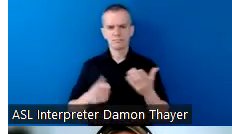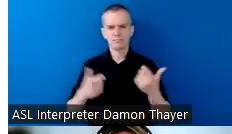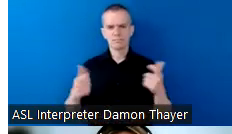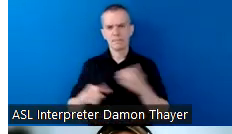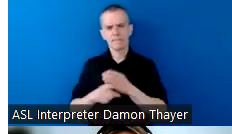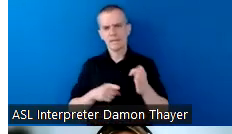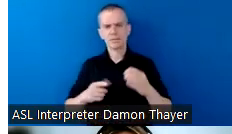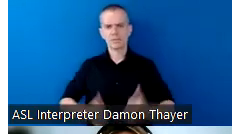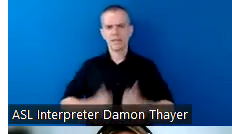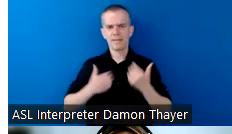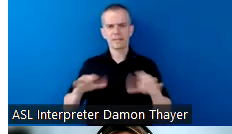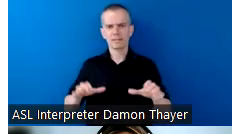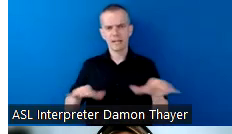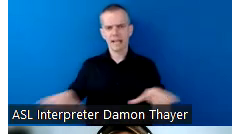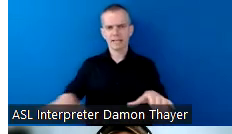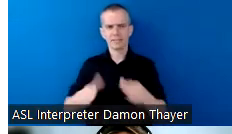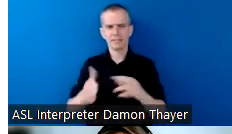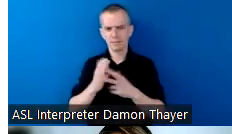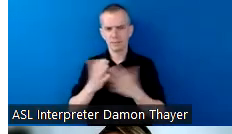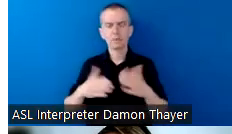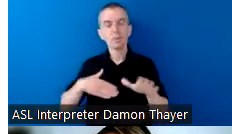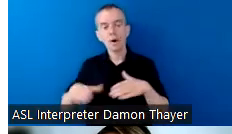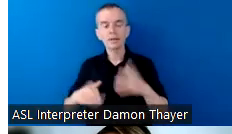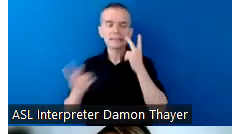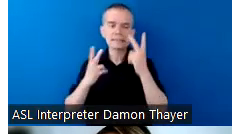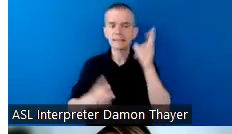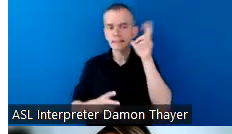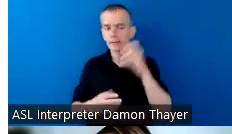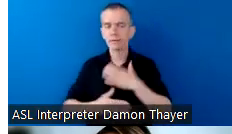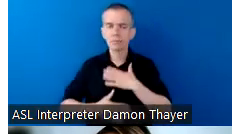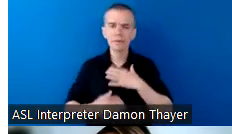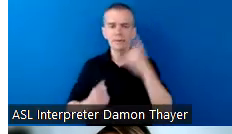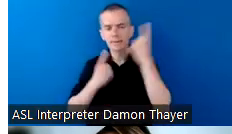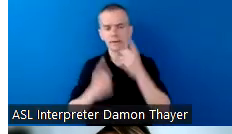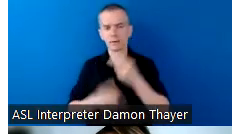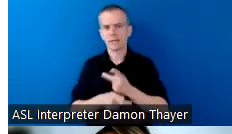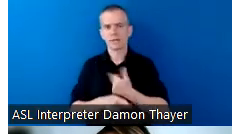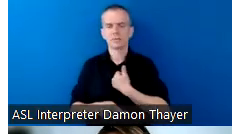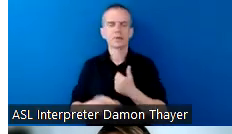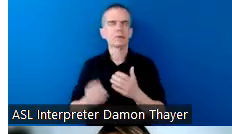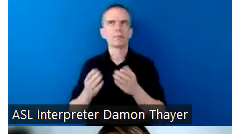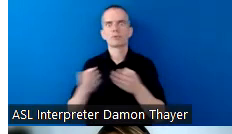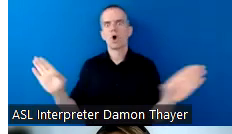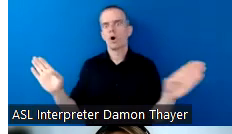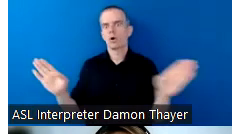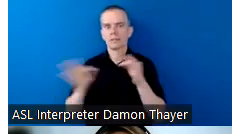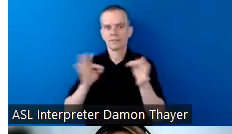hearing, breathing, thinking, or caring for oneself. So again, very broad and inclusive